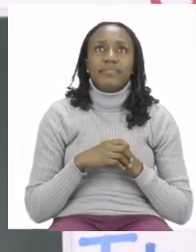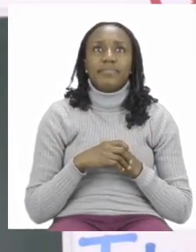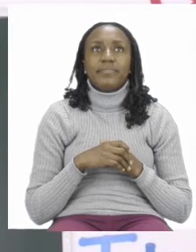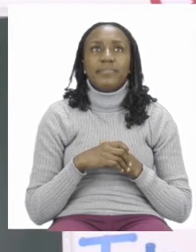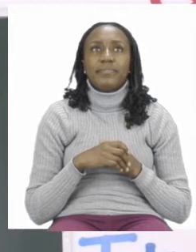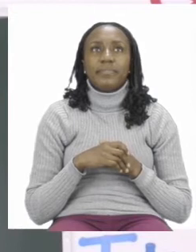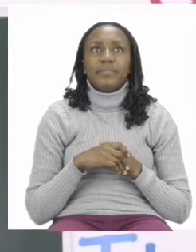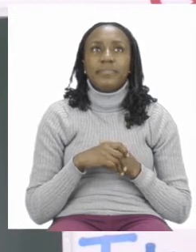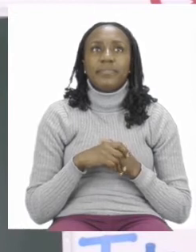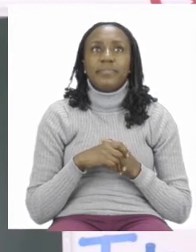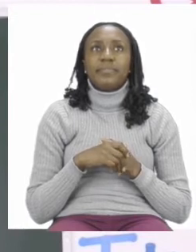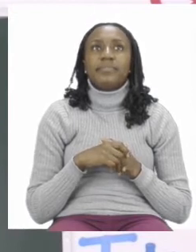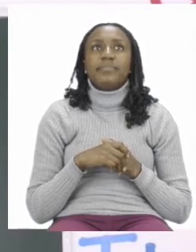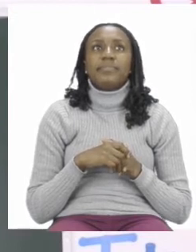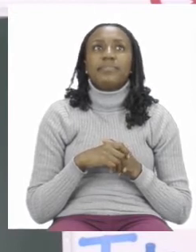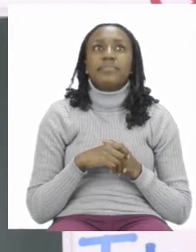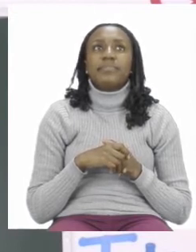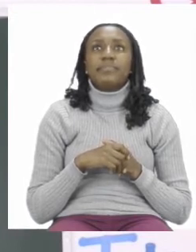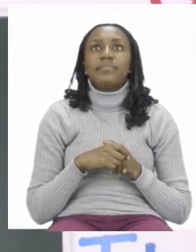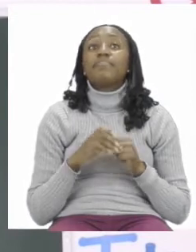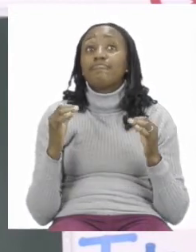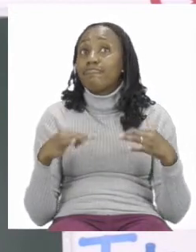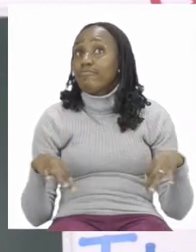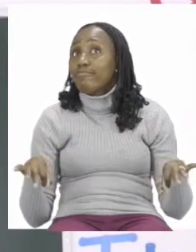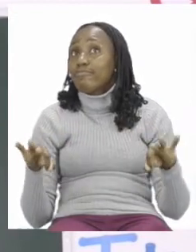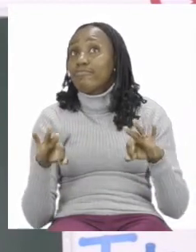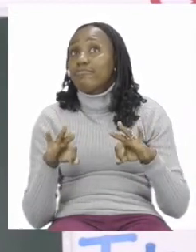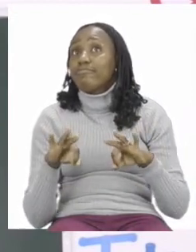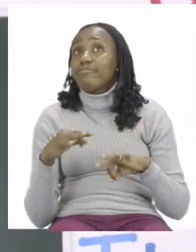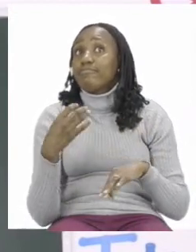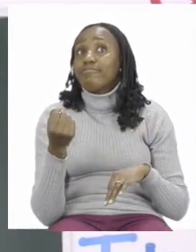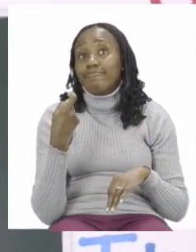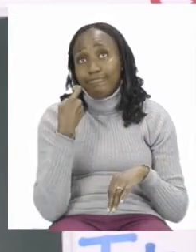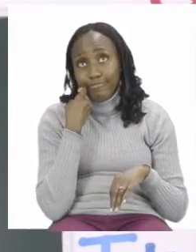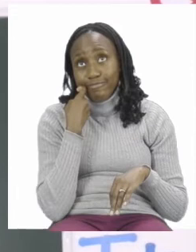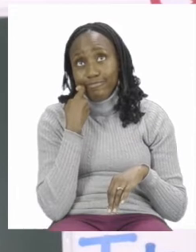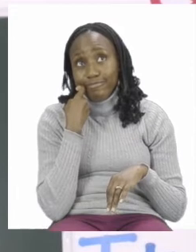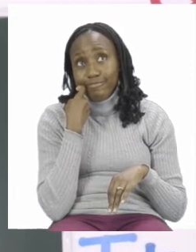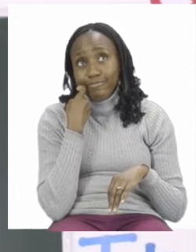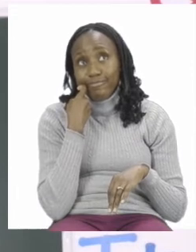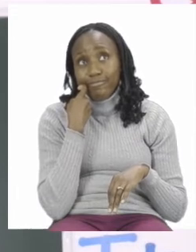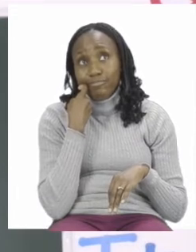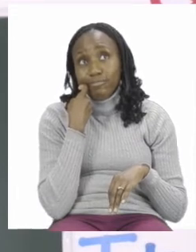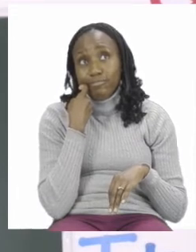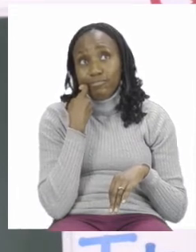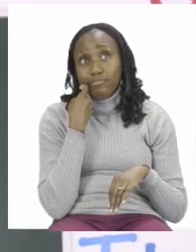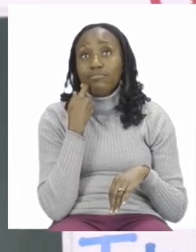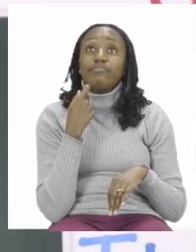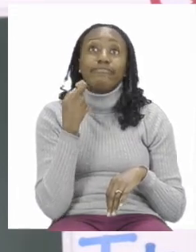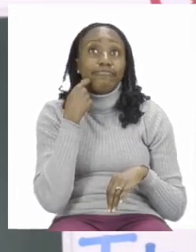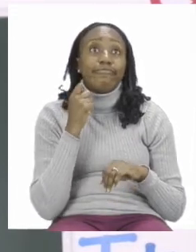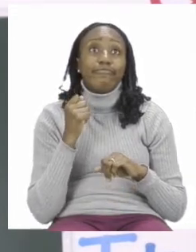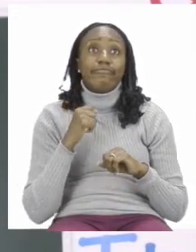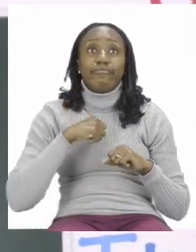farm, E-I-E-I-O. And on that farm he had some fish, E-I-E-I-O. With a